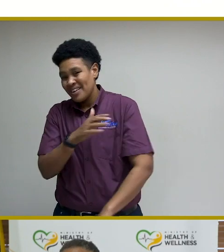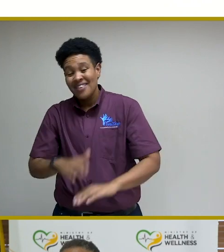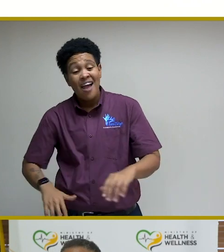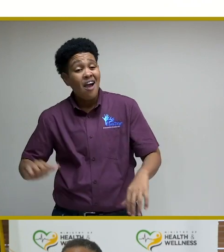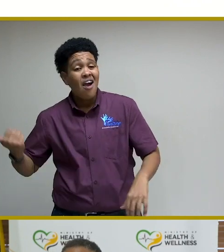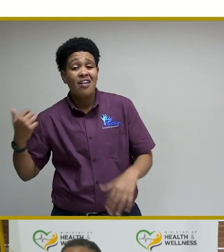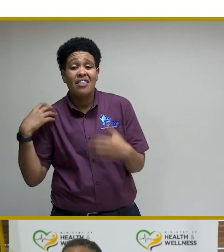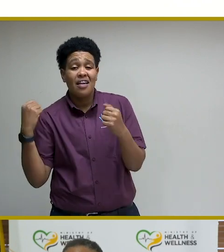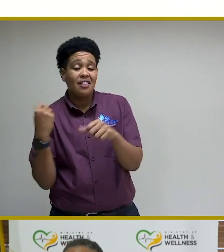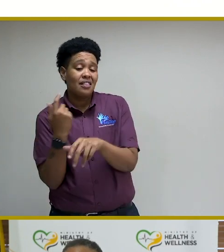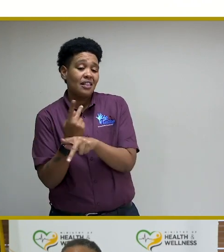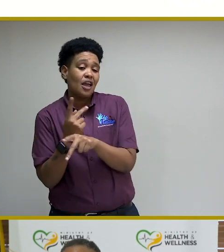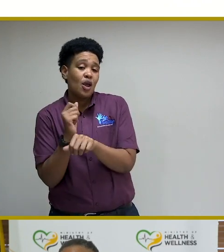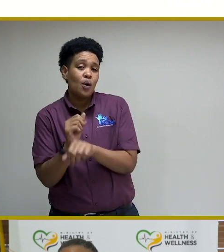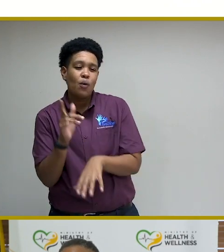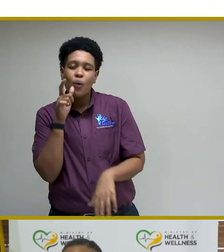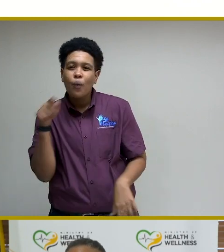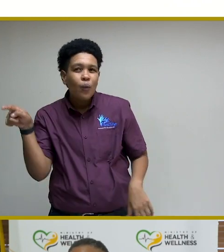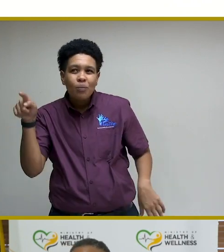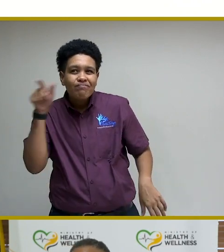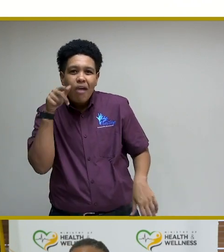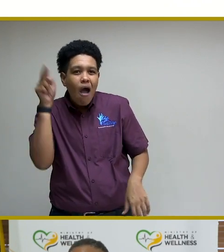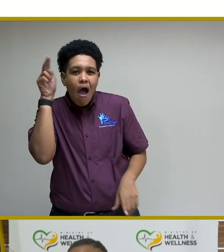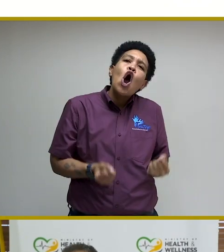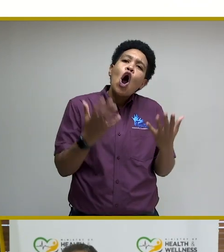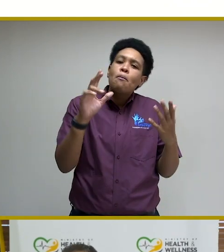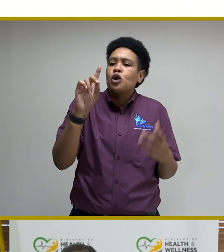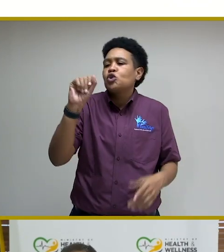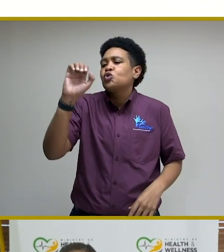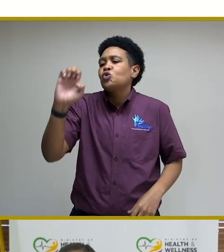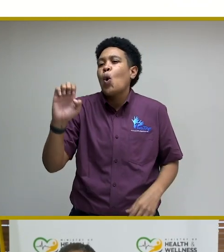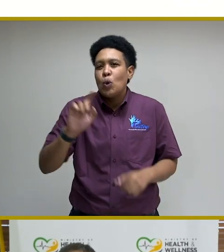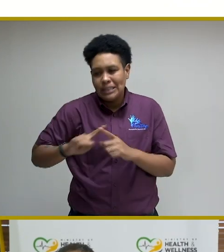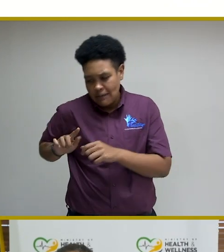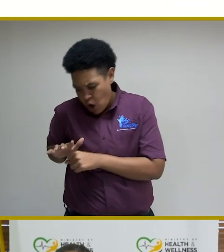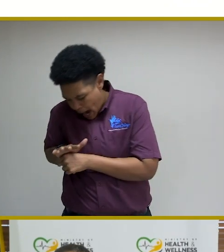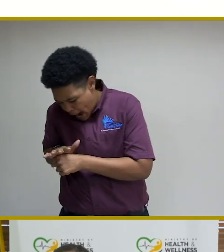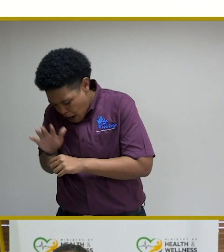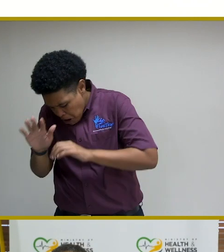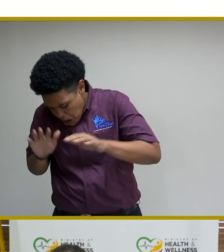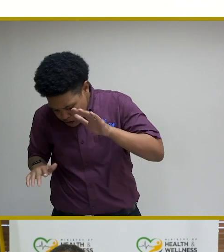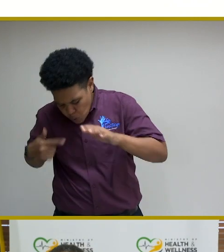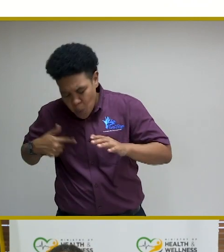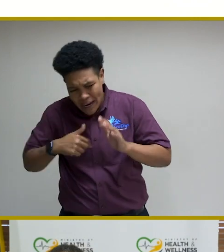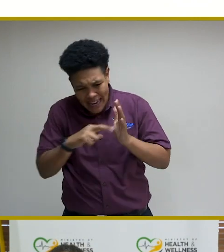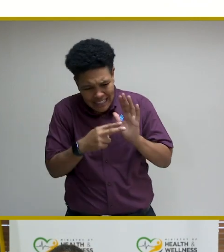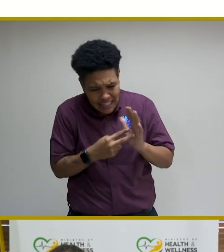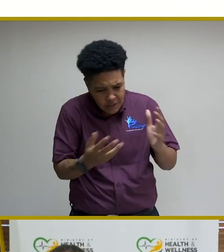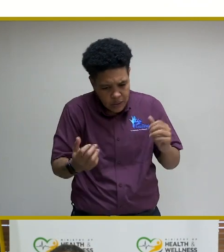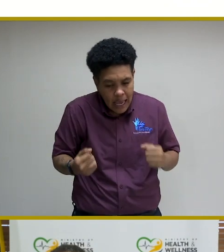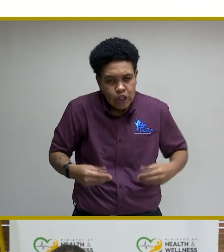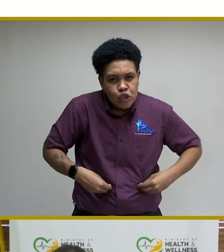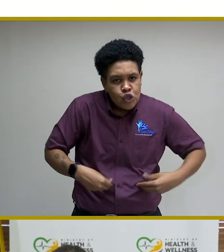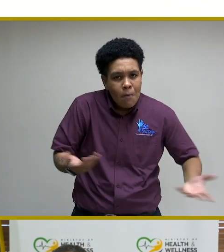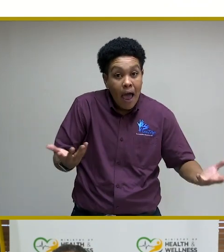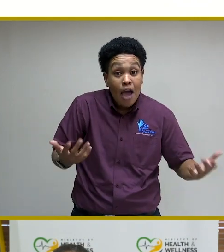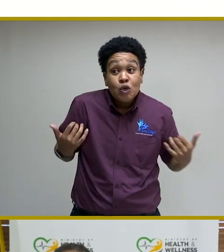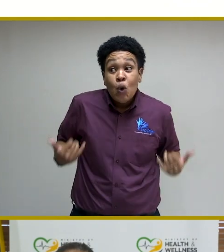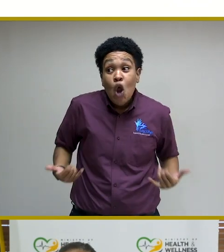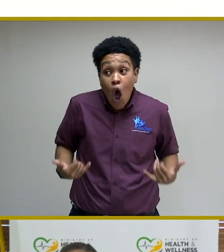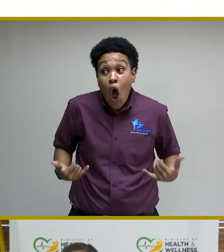are not in those high exposure areas. He says several types of vaccines are being procured,